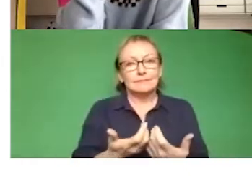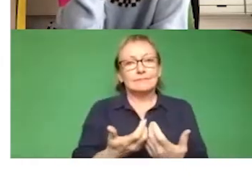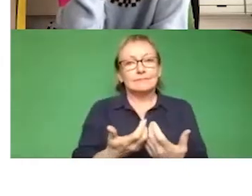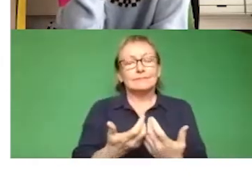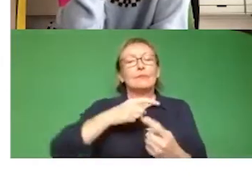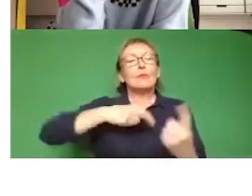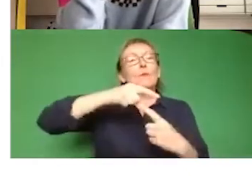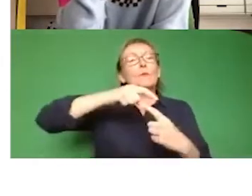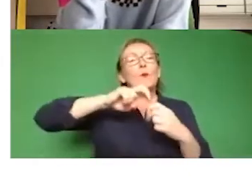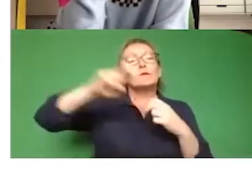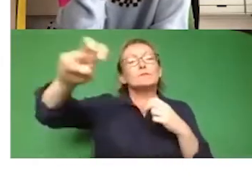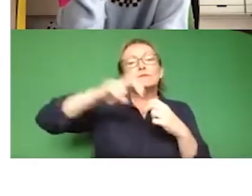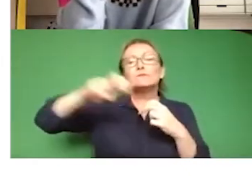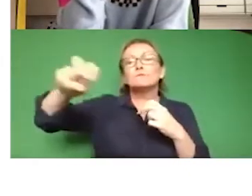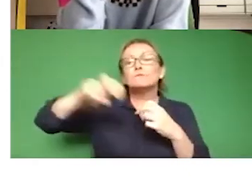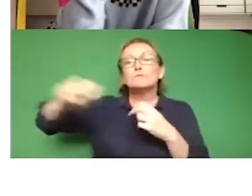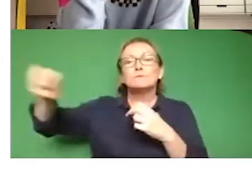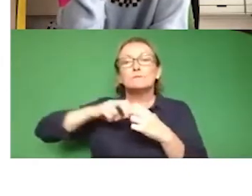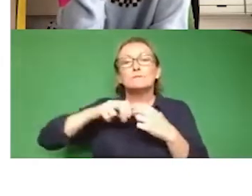we draw a great deal.